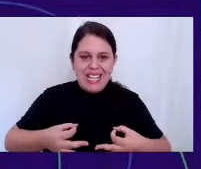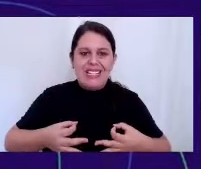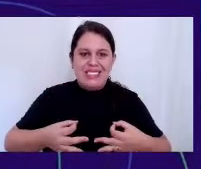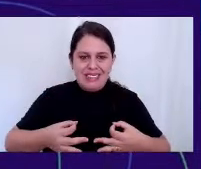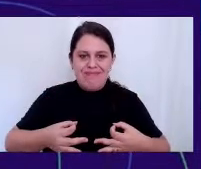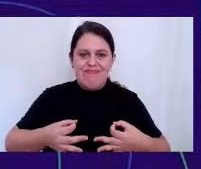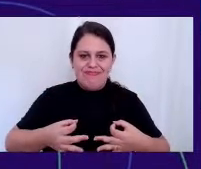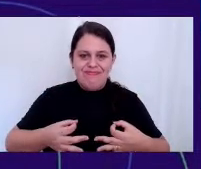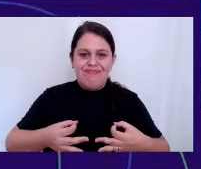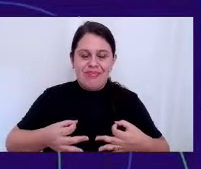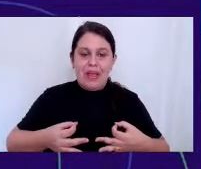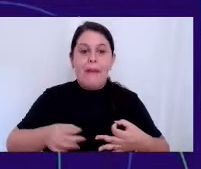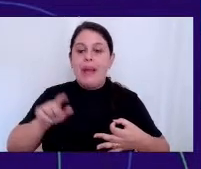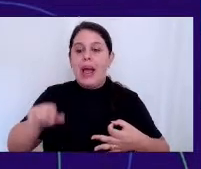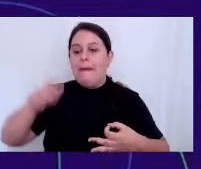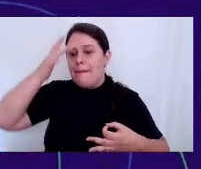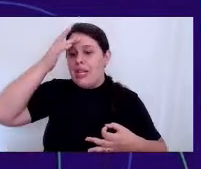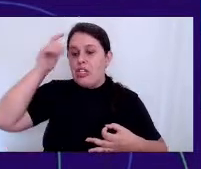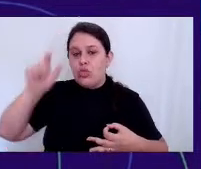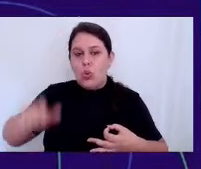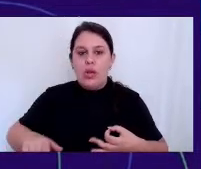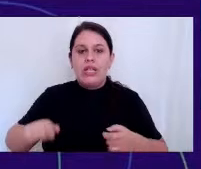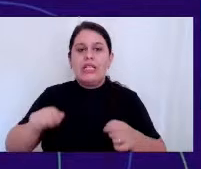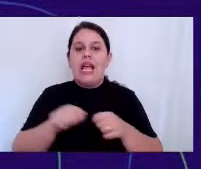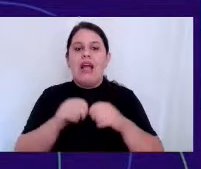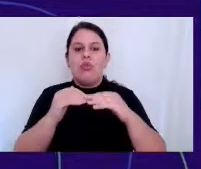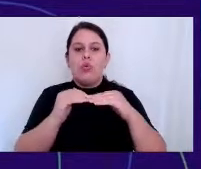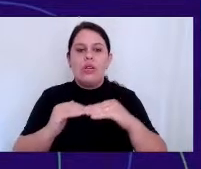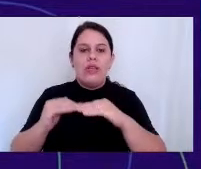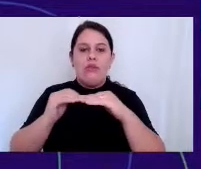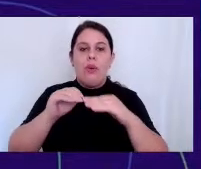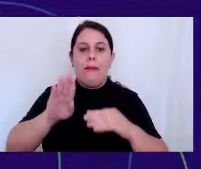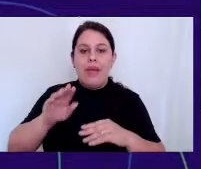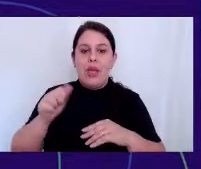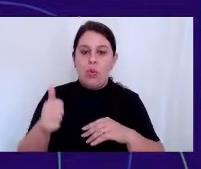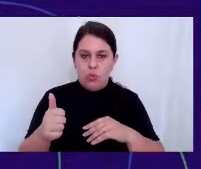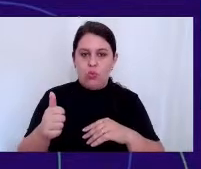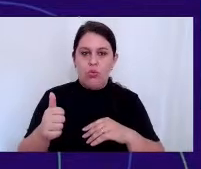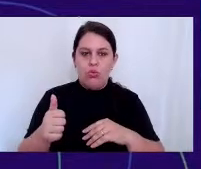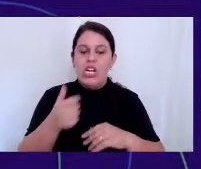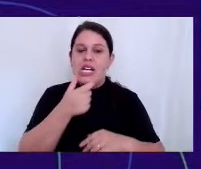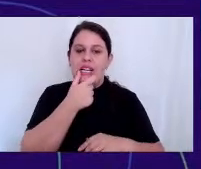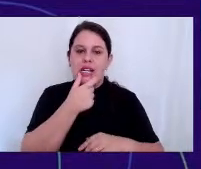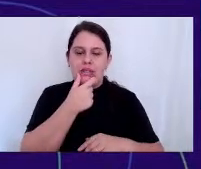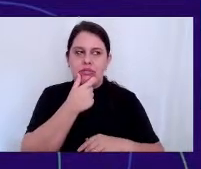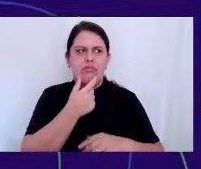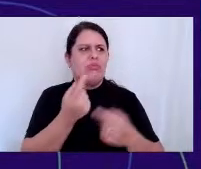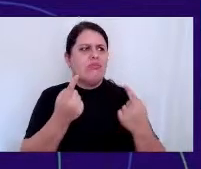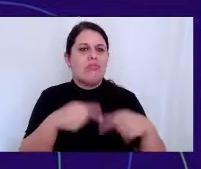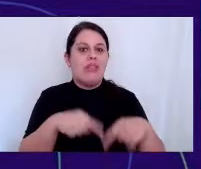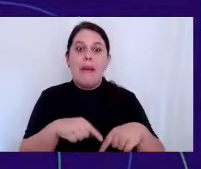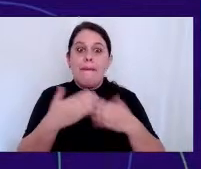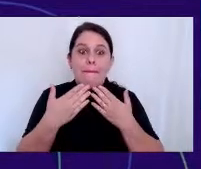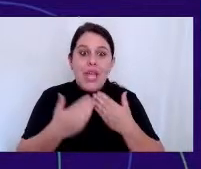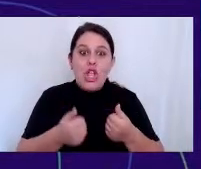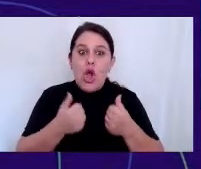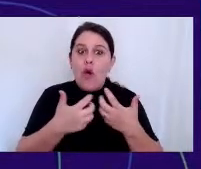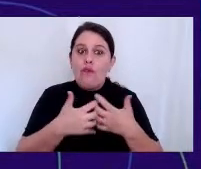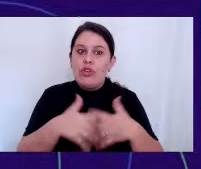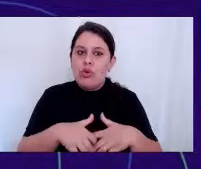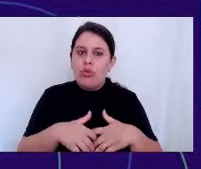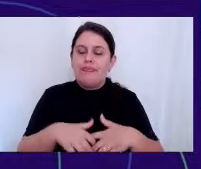terms of challenge, and that works so much better. And yeah, just to reiterate, it is about that, making it